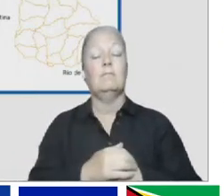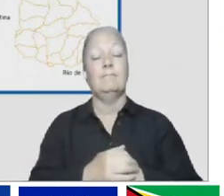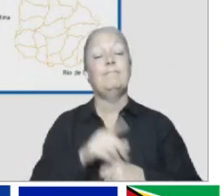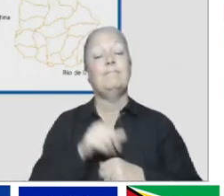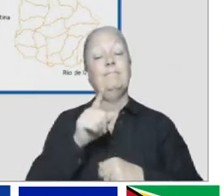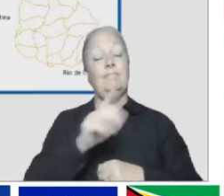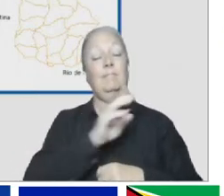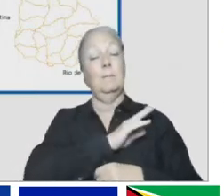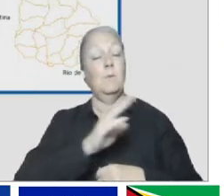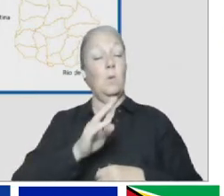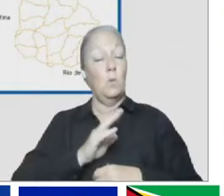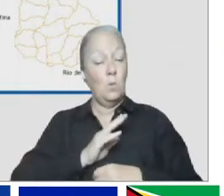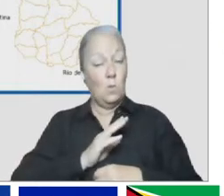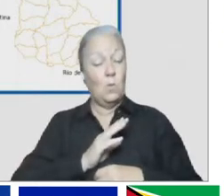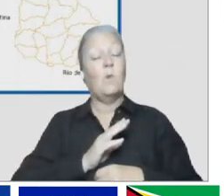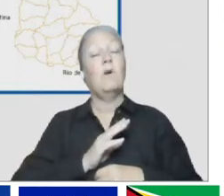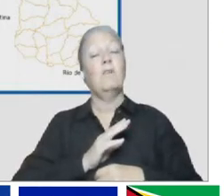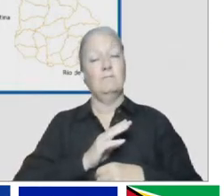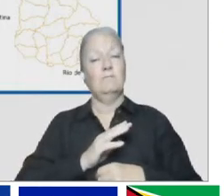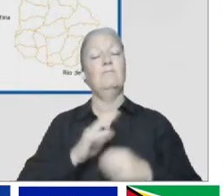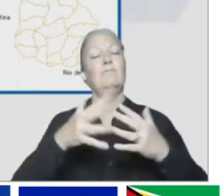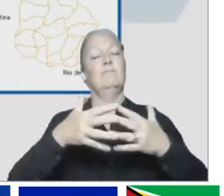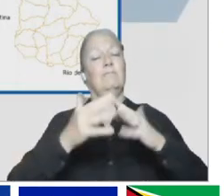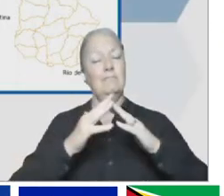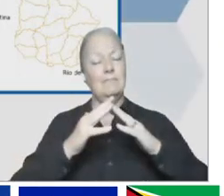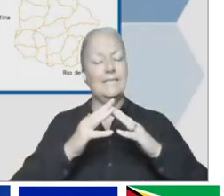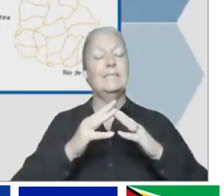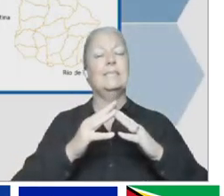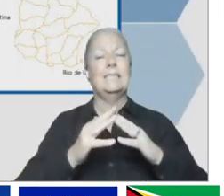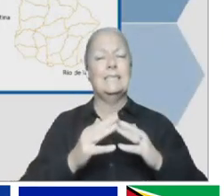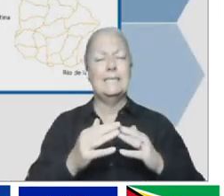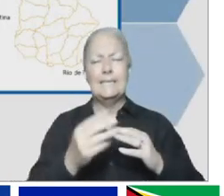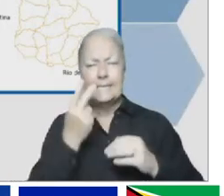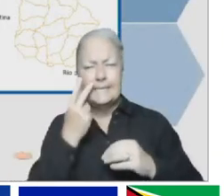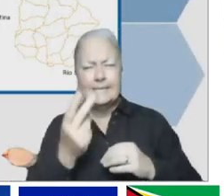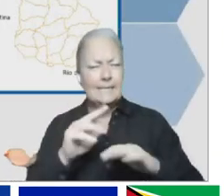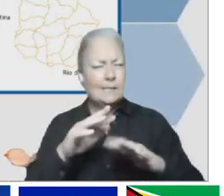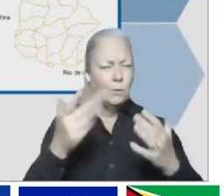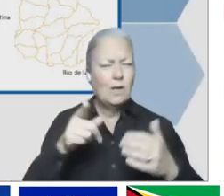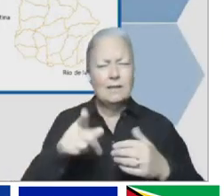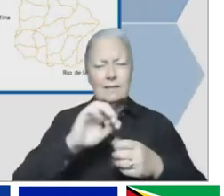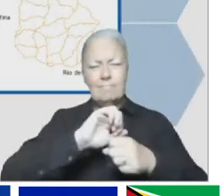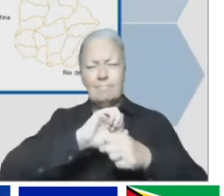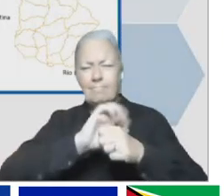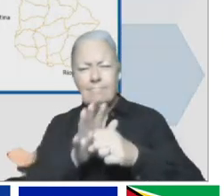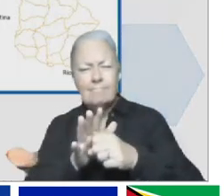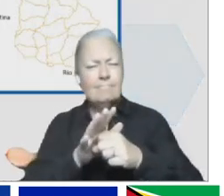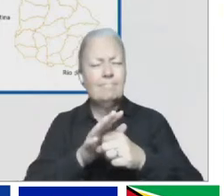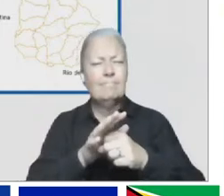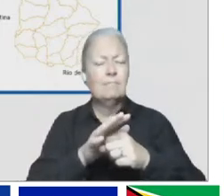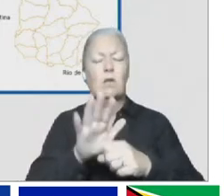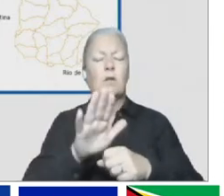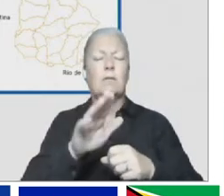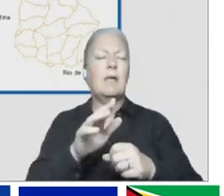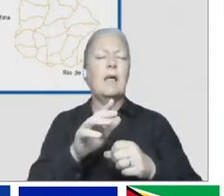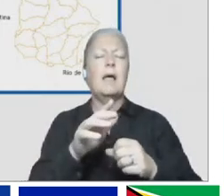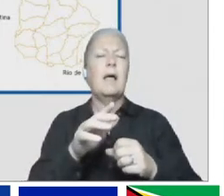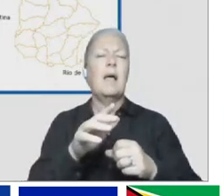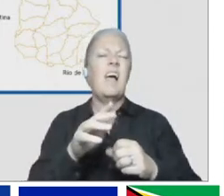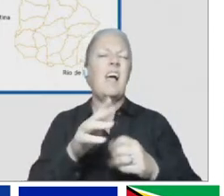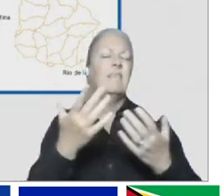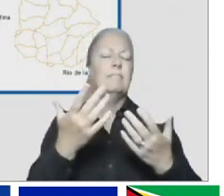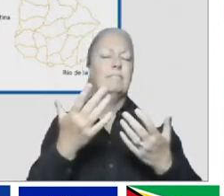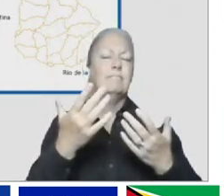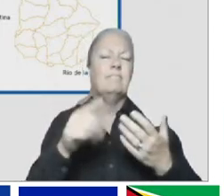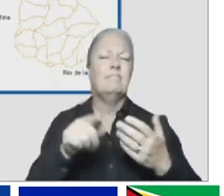to assess the pandemic and get the report by the Department of Health. In turn, the president